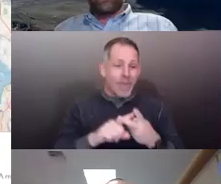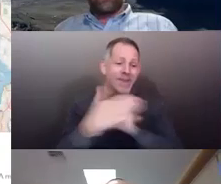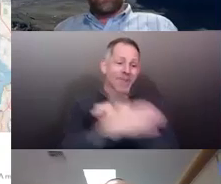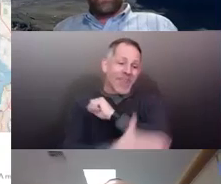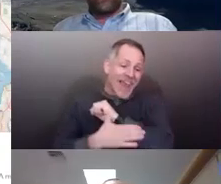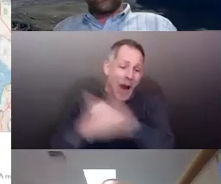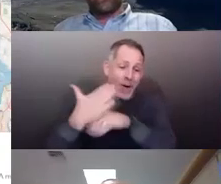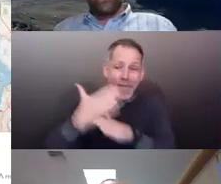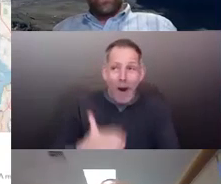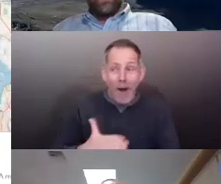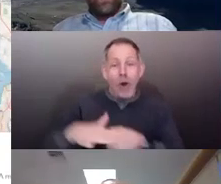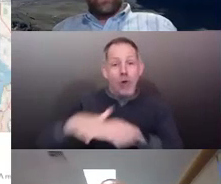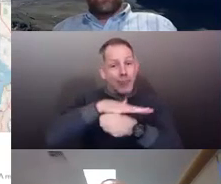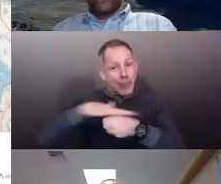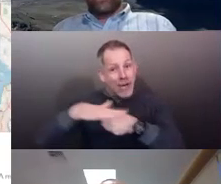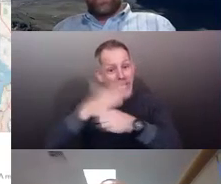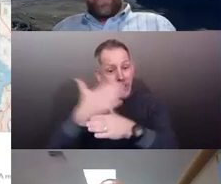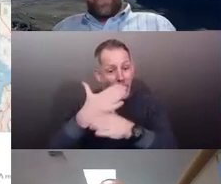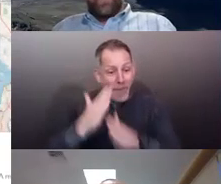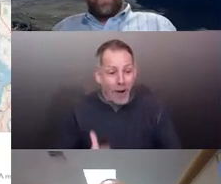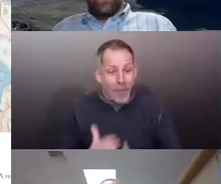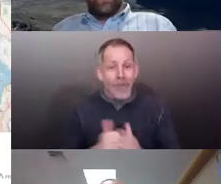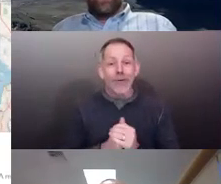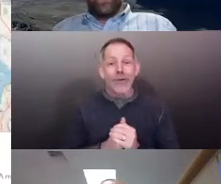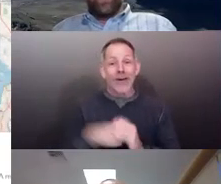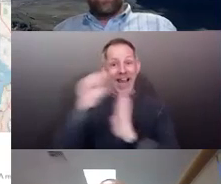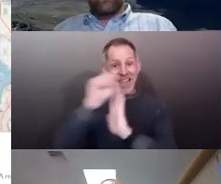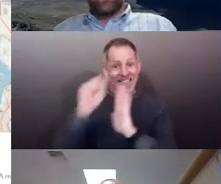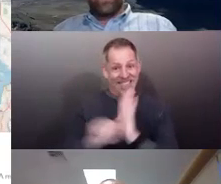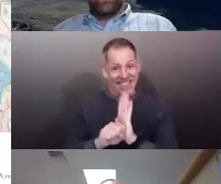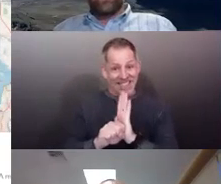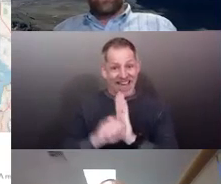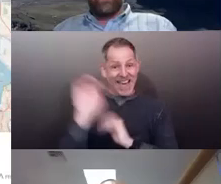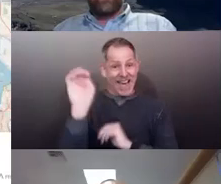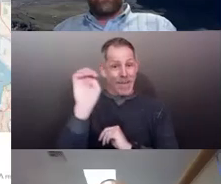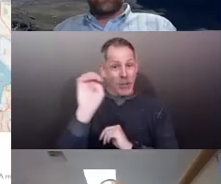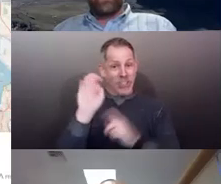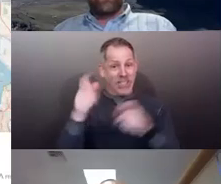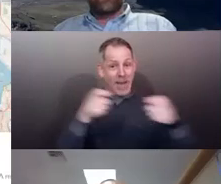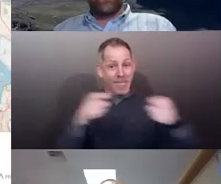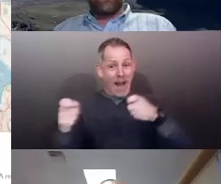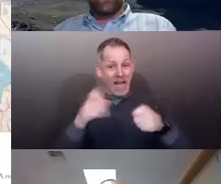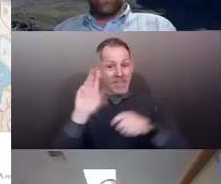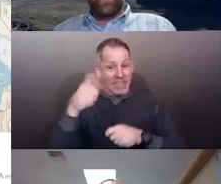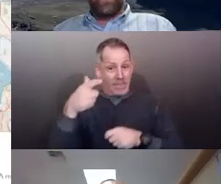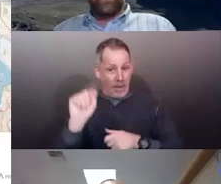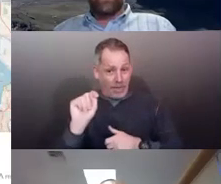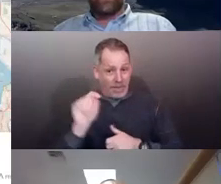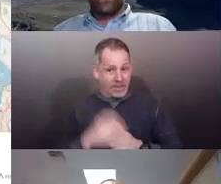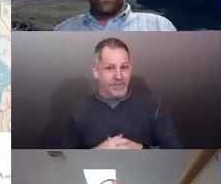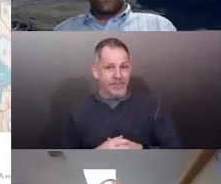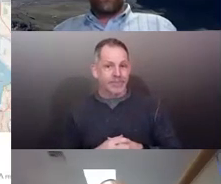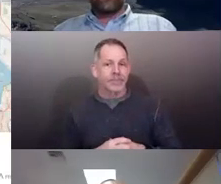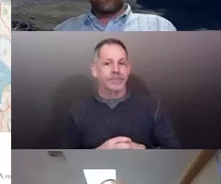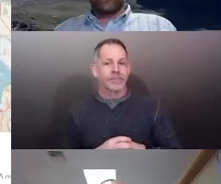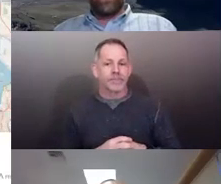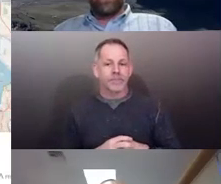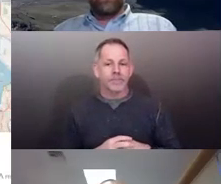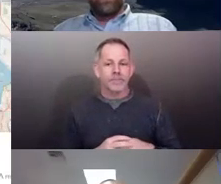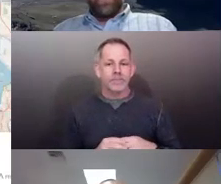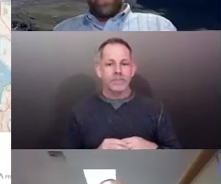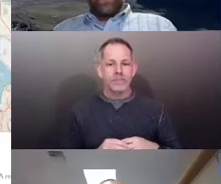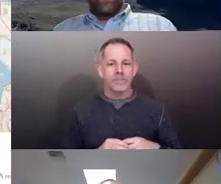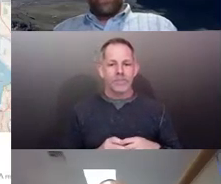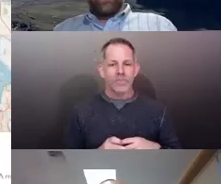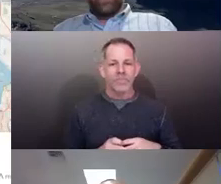Pierce, and Thurston counties, as well as Sean with the health administrators or health representatives from them, those counties as